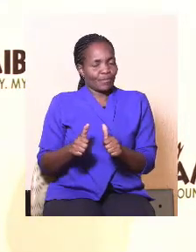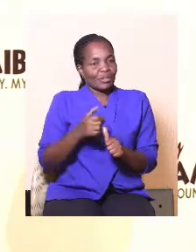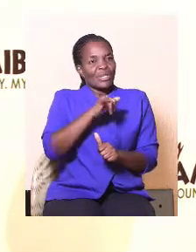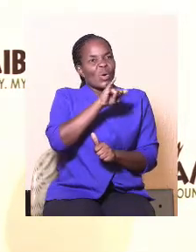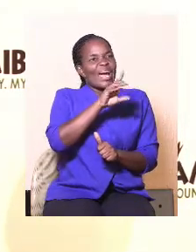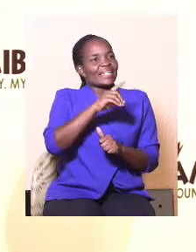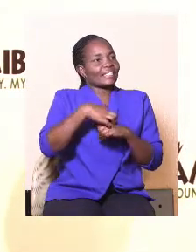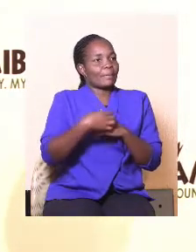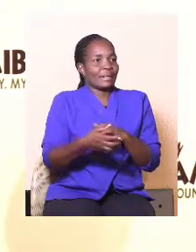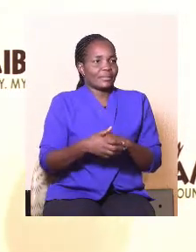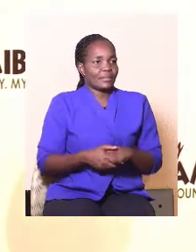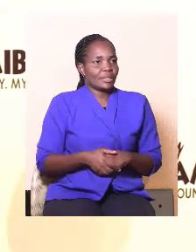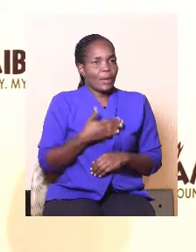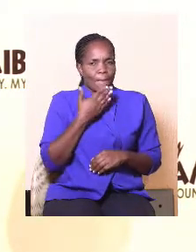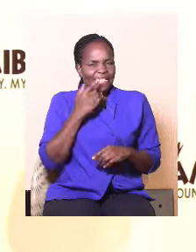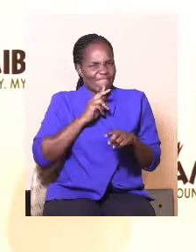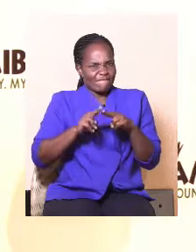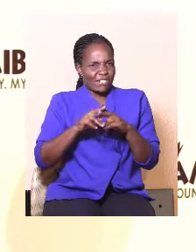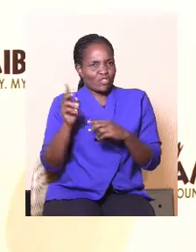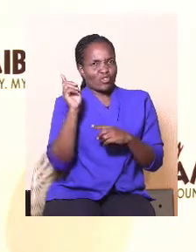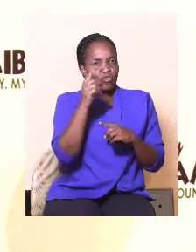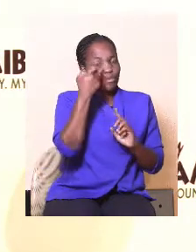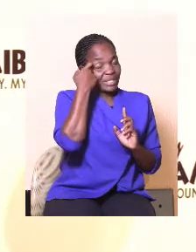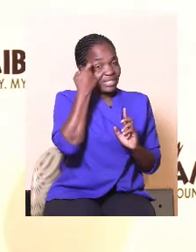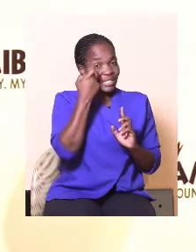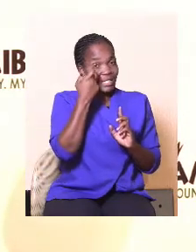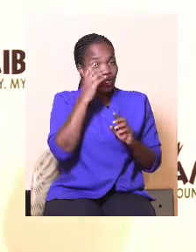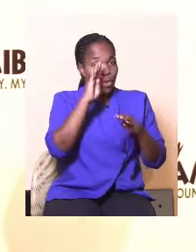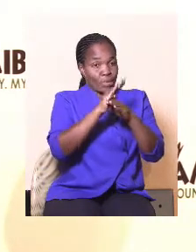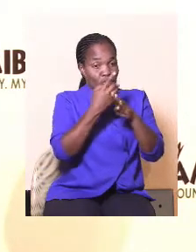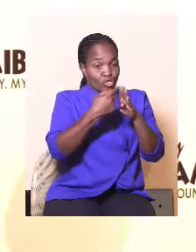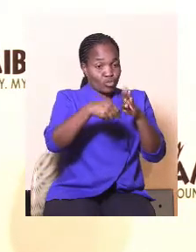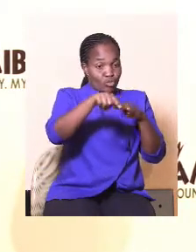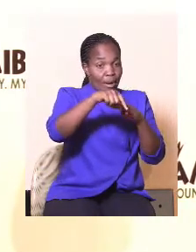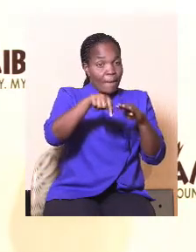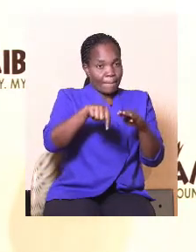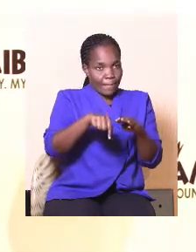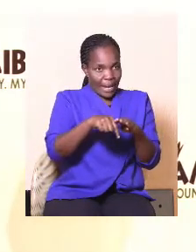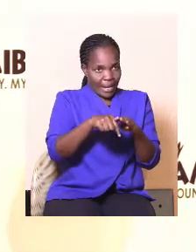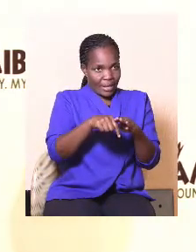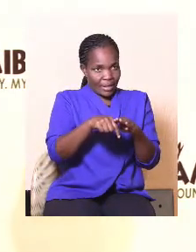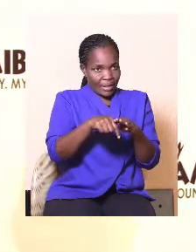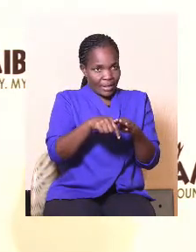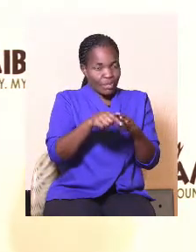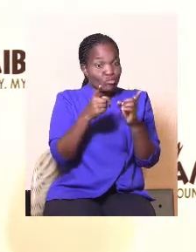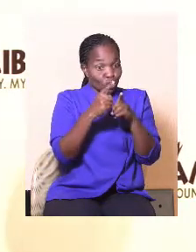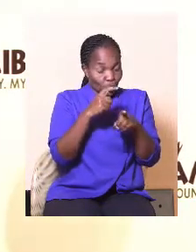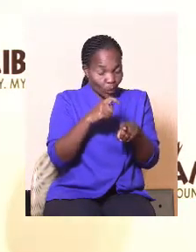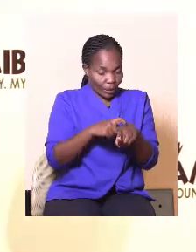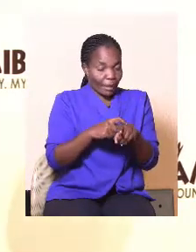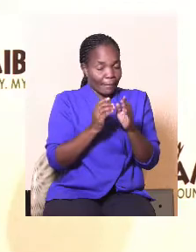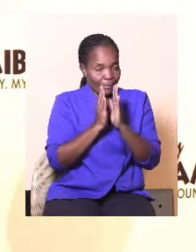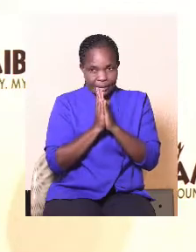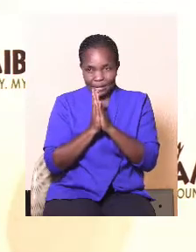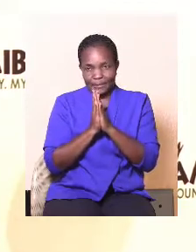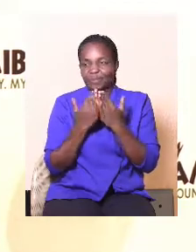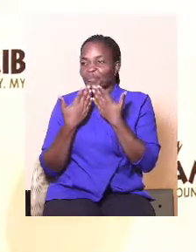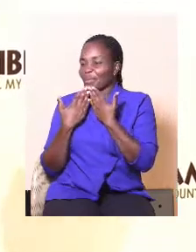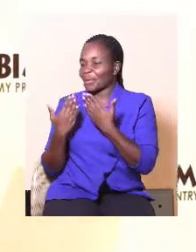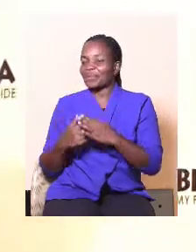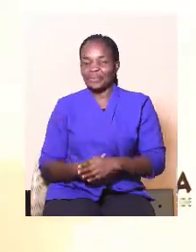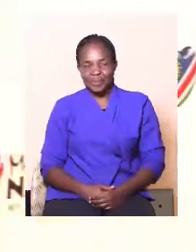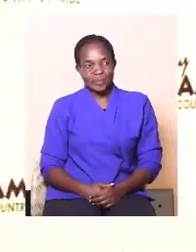really go and approach the Ministry of Home Affairs as soon as possible. That's all what I wanted to add to what my minister had said. Thank you very much, Ms.